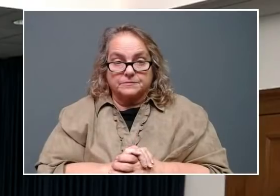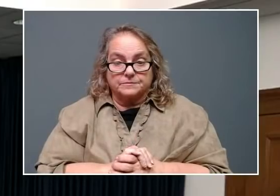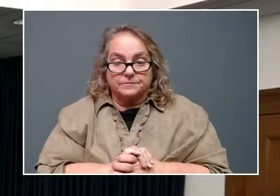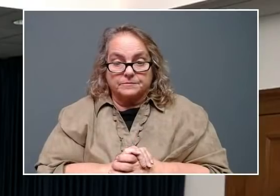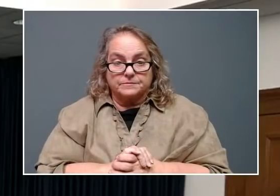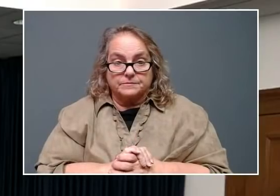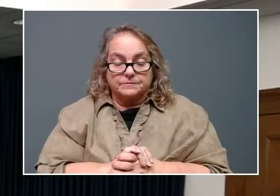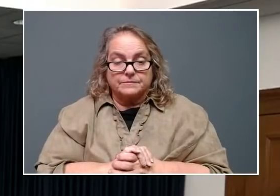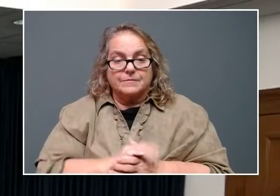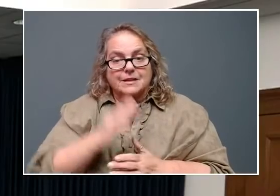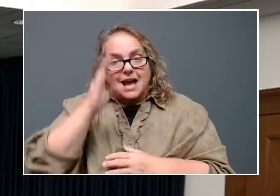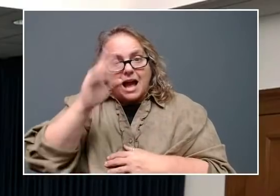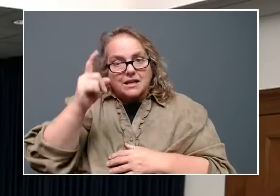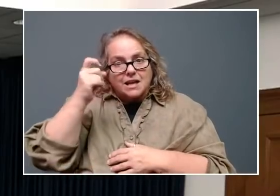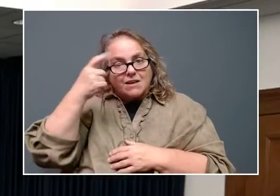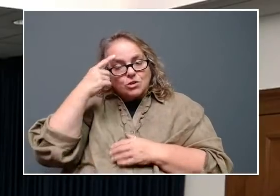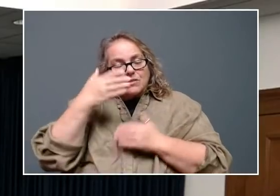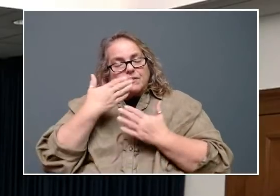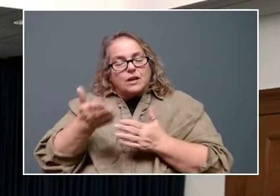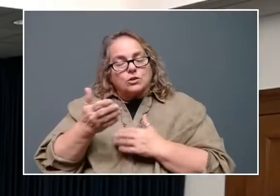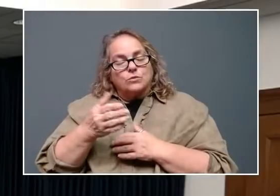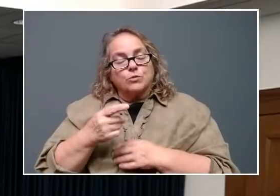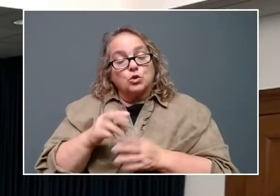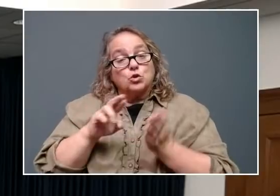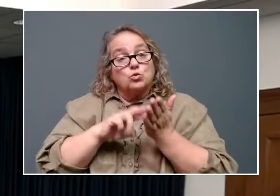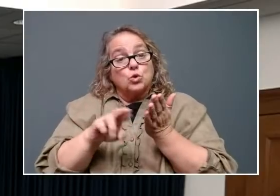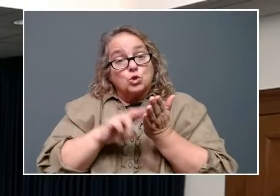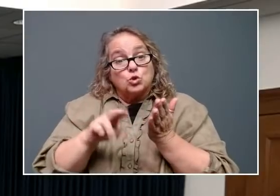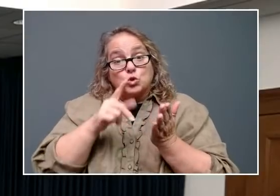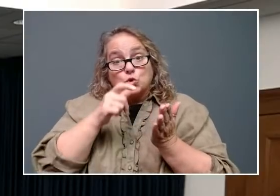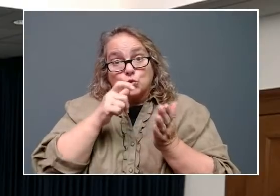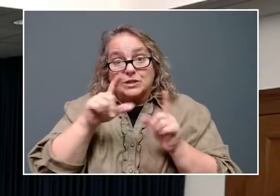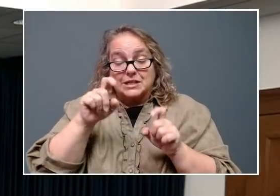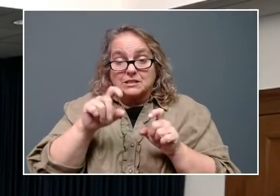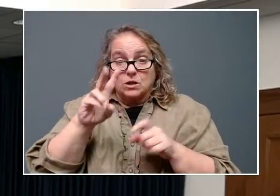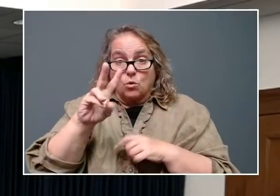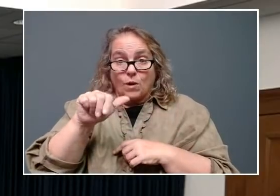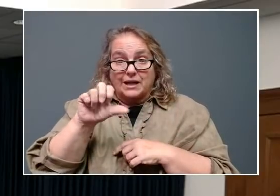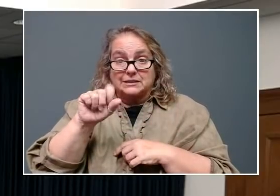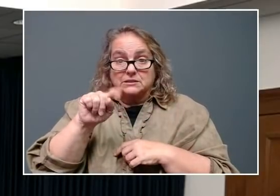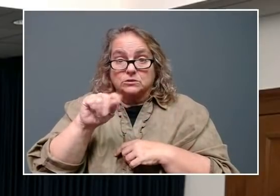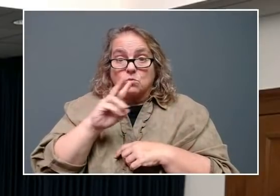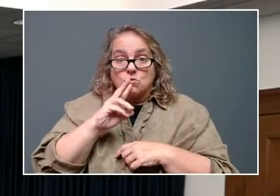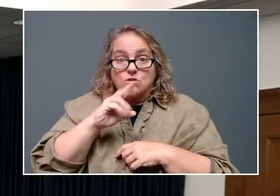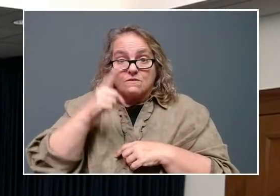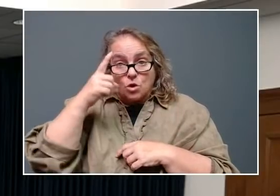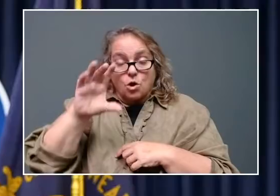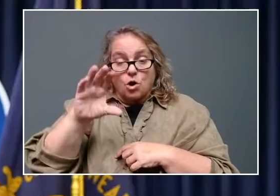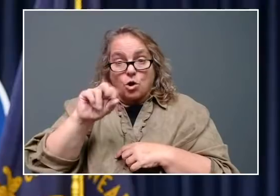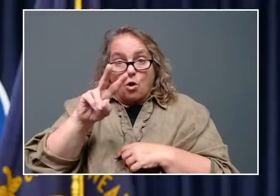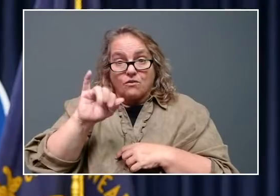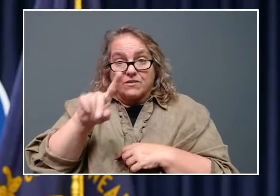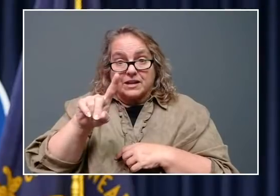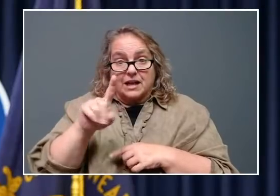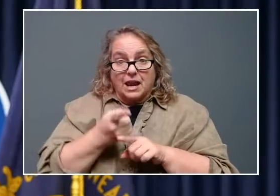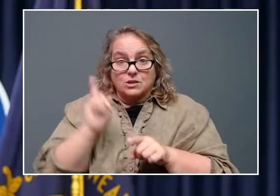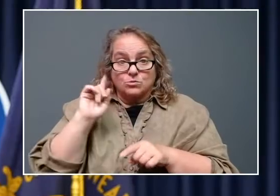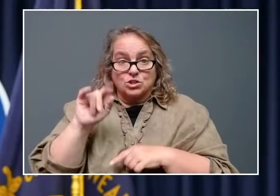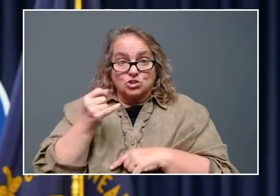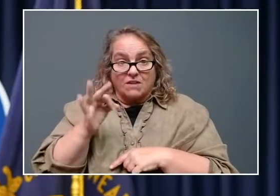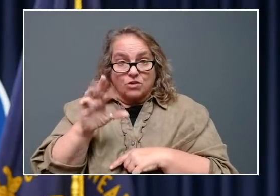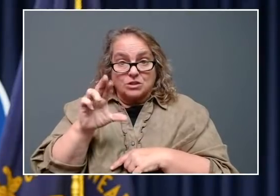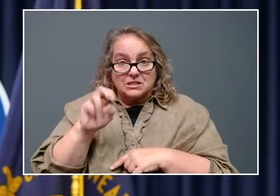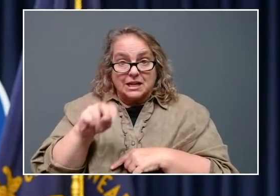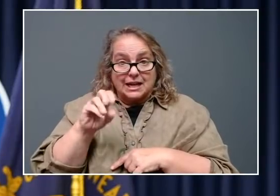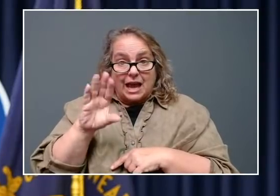Hi, Governor. Thank you. Researchers who test wastewater for COVID levels last week in Jefferson County found higher levels than the surge